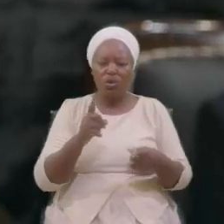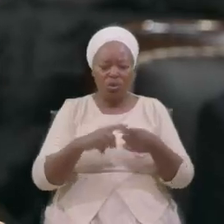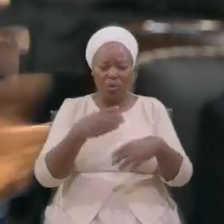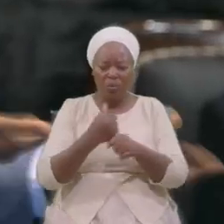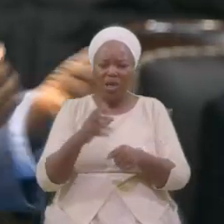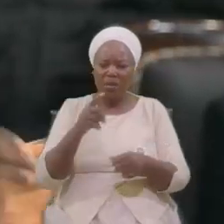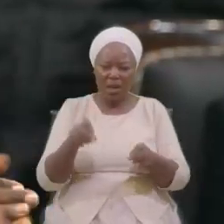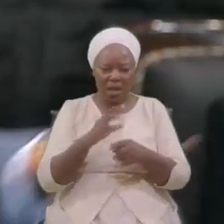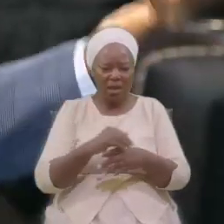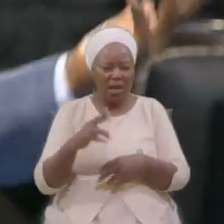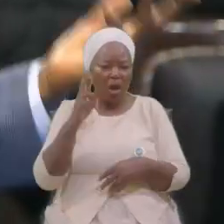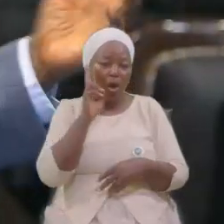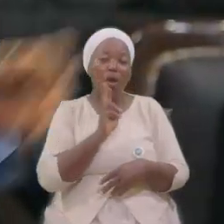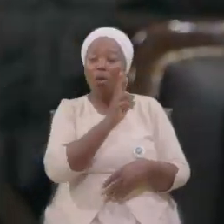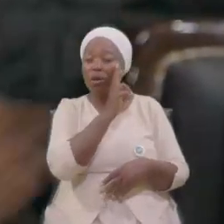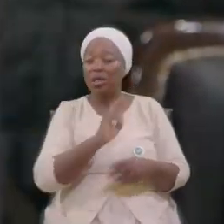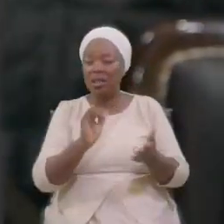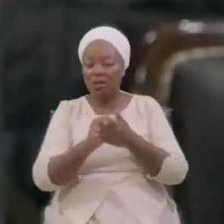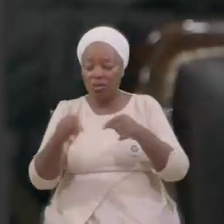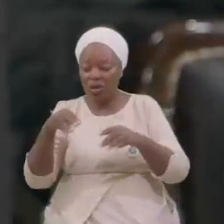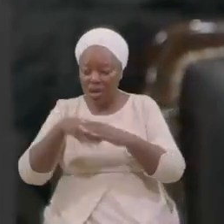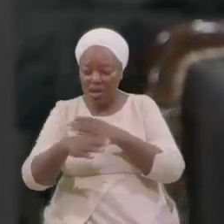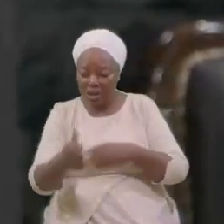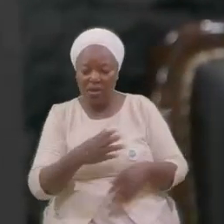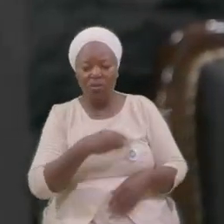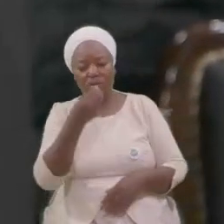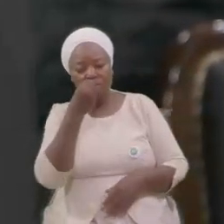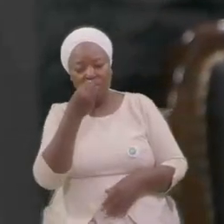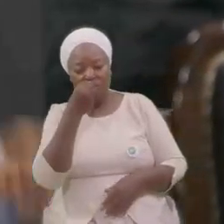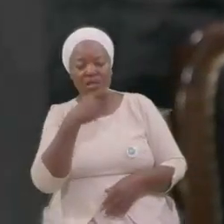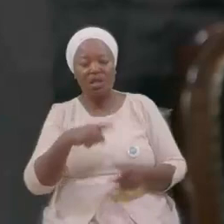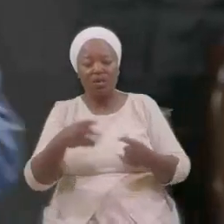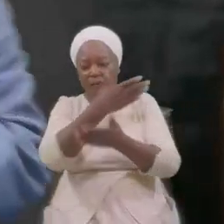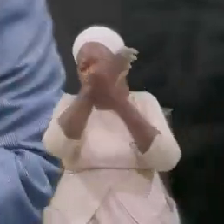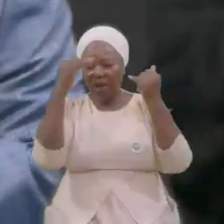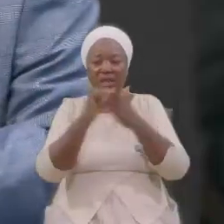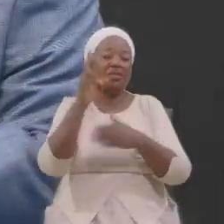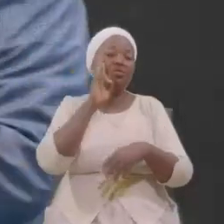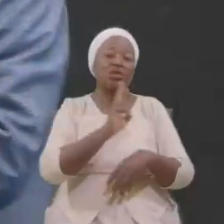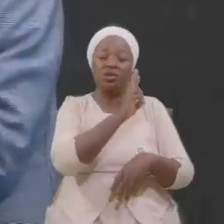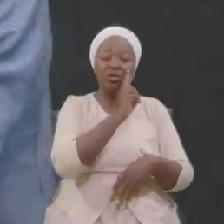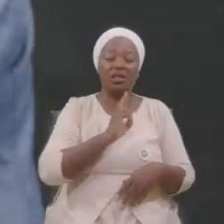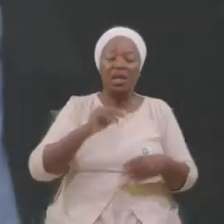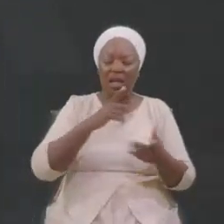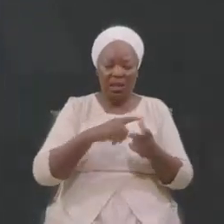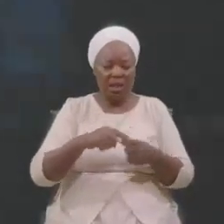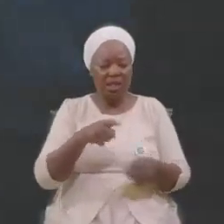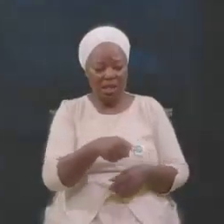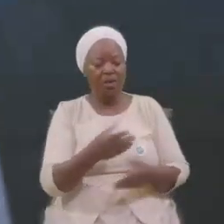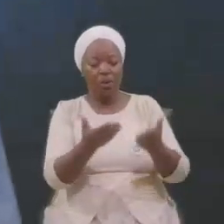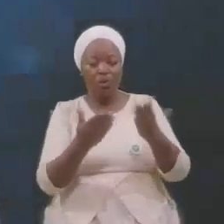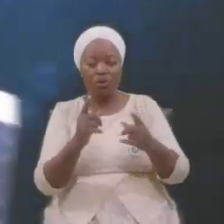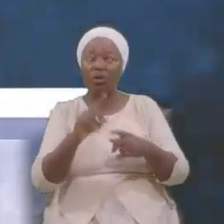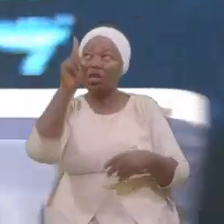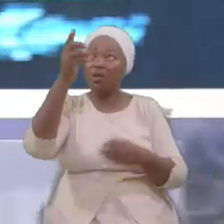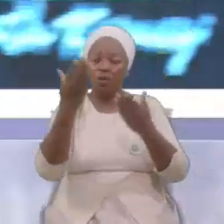you go in there, you eat, and then you forget the restaurant. He wants you to come, yes, and